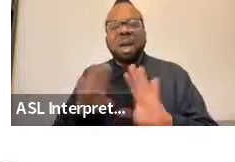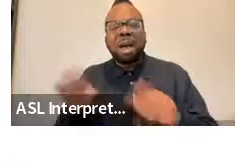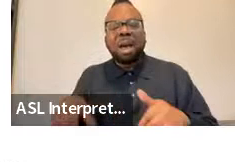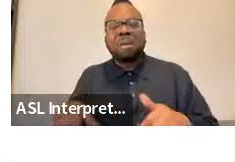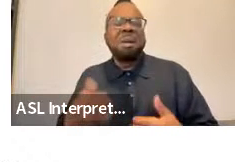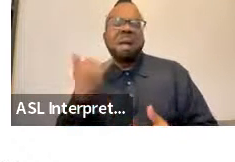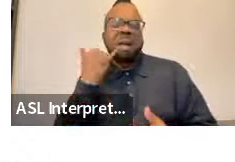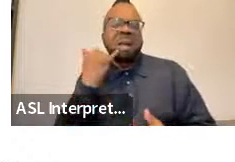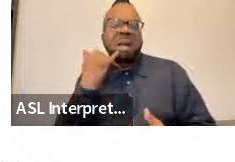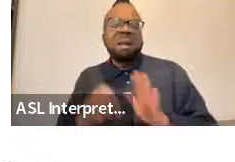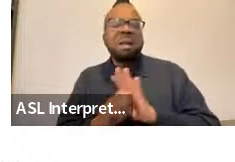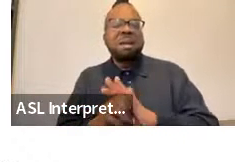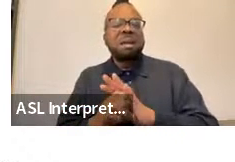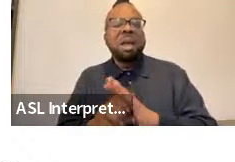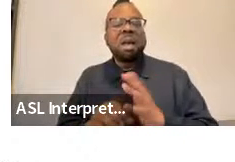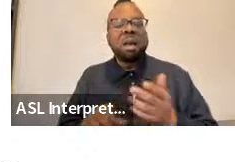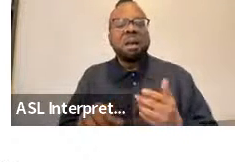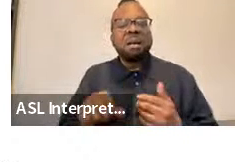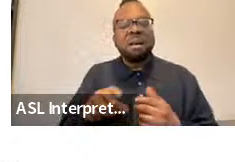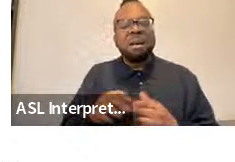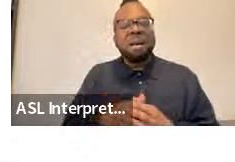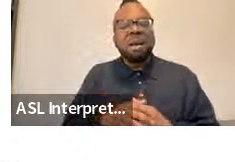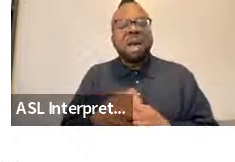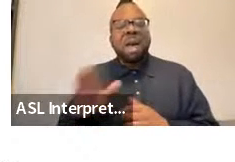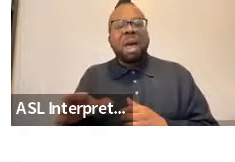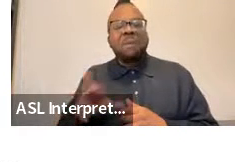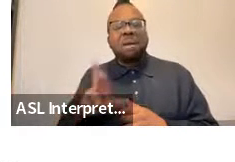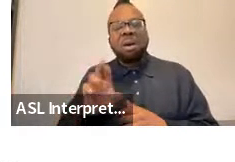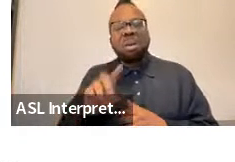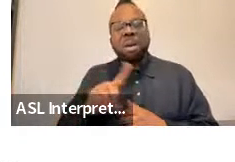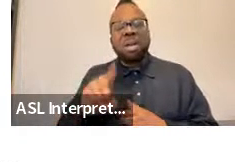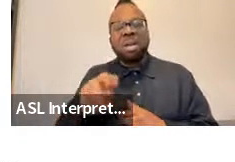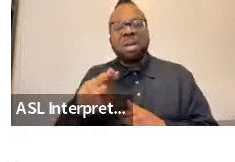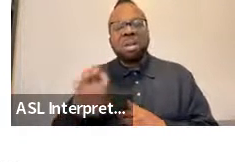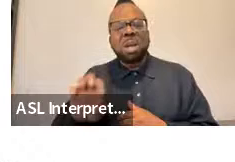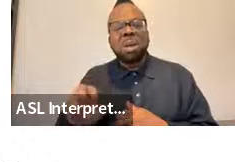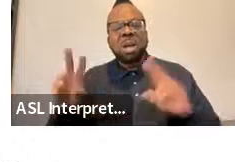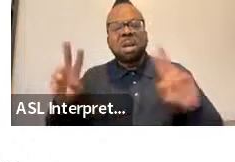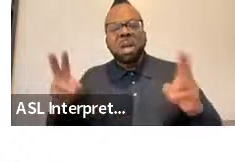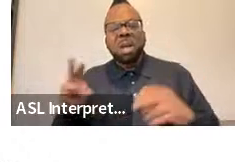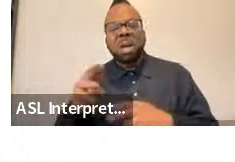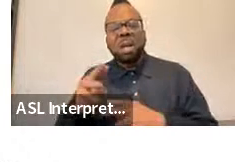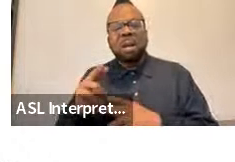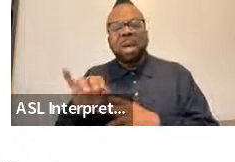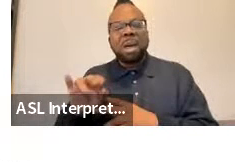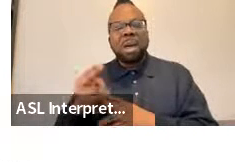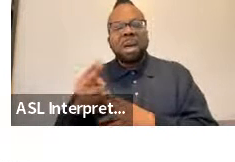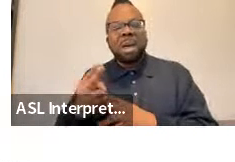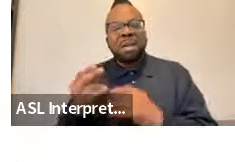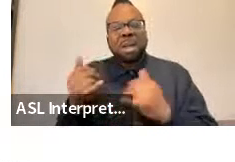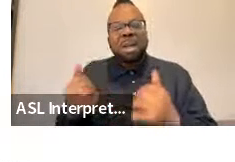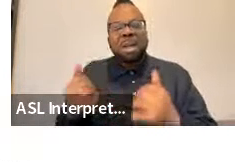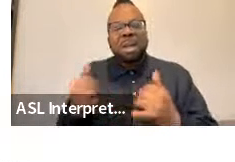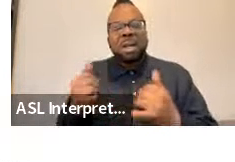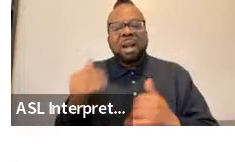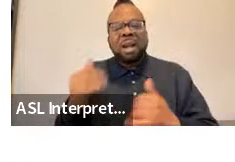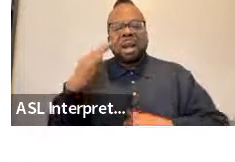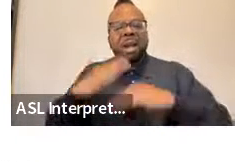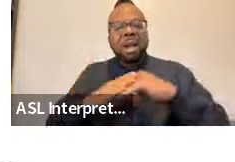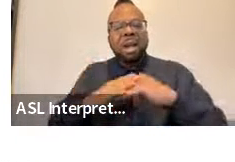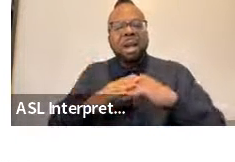an R7A district that was recently rezoned and is subject to MIH. The current maximum MIH FAR